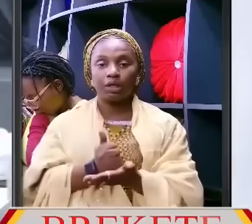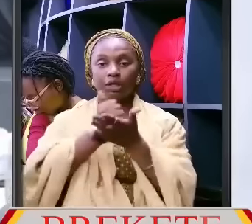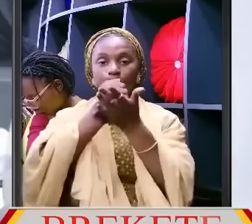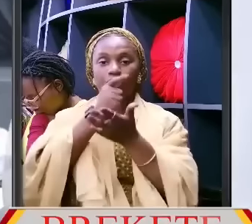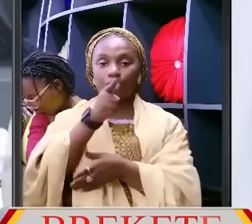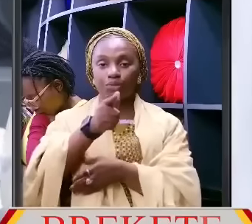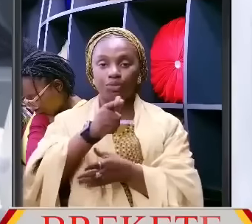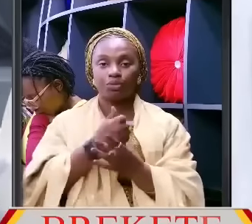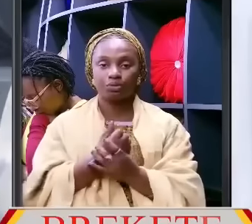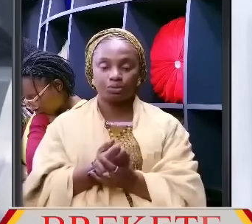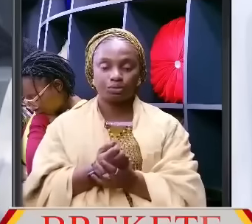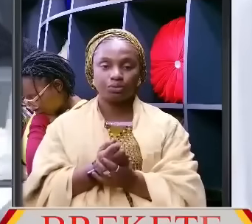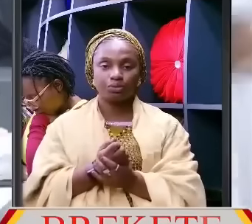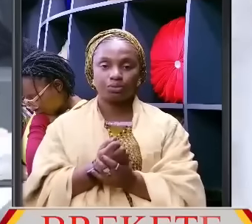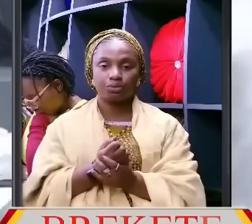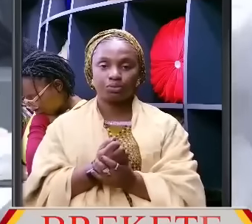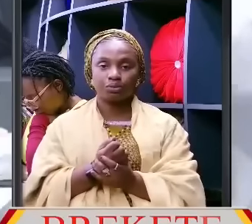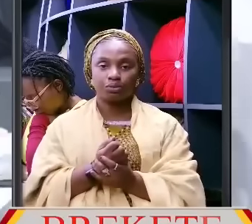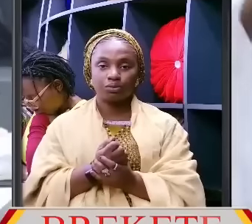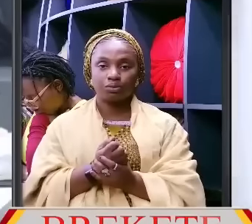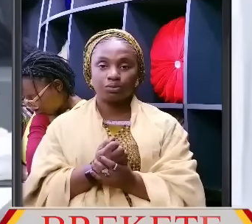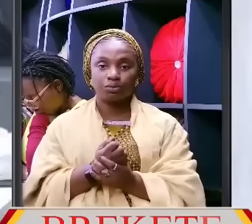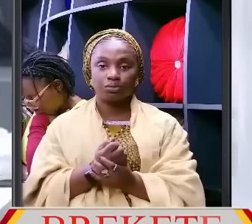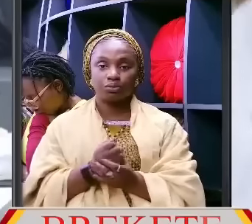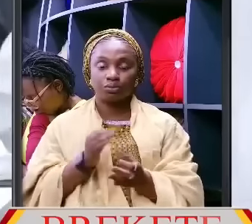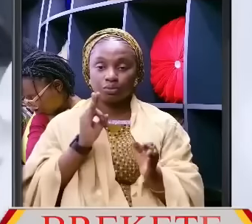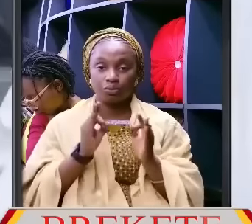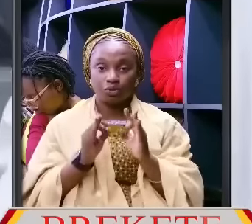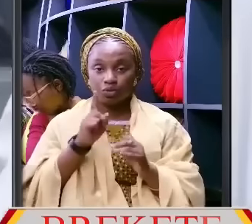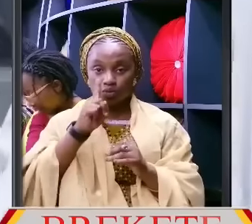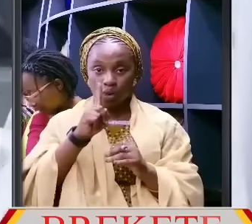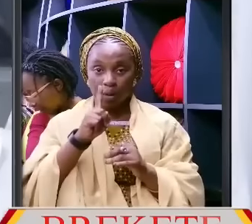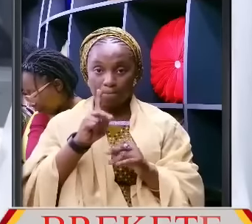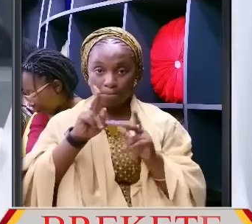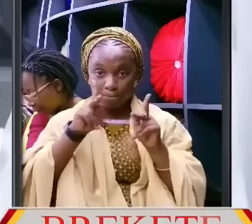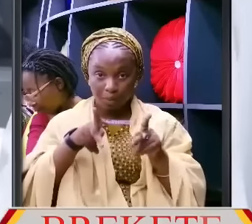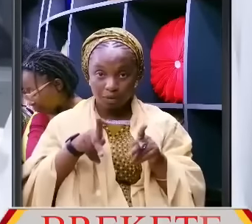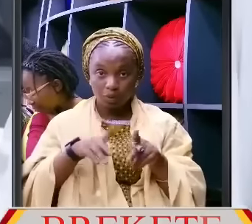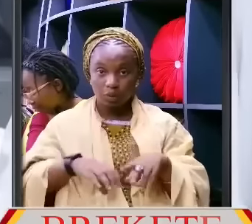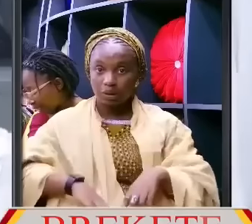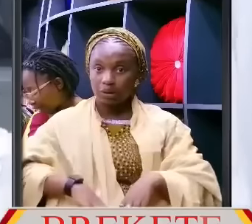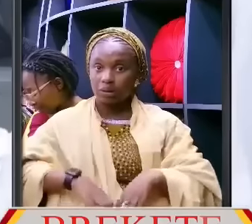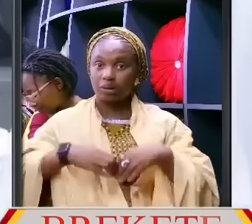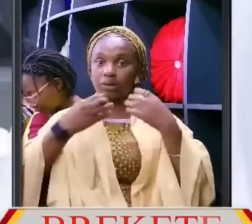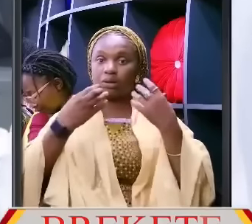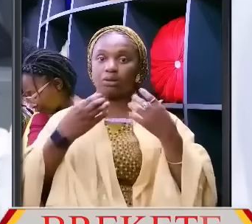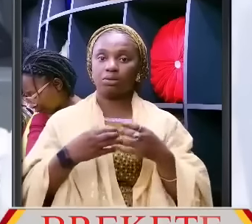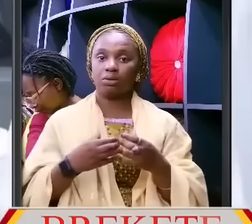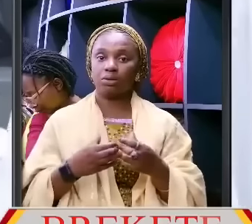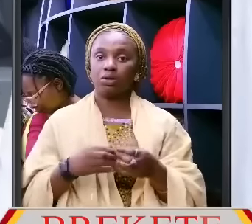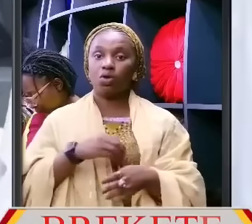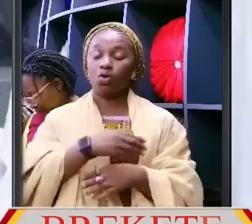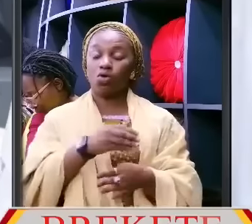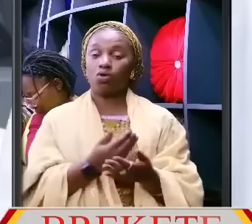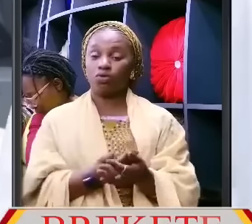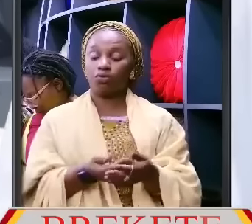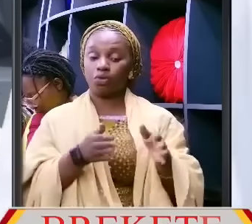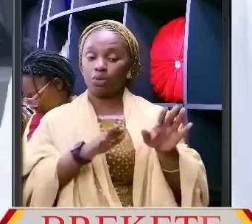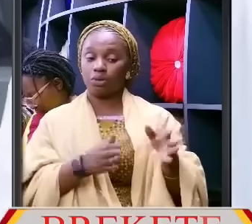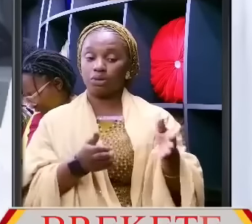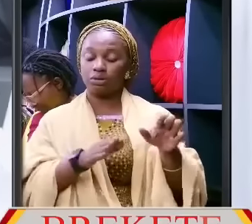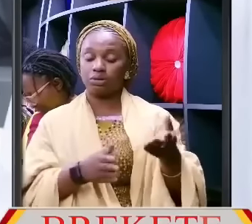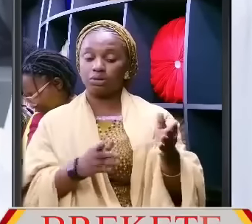Unatise una plenty, unatise una plenty. It get the way one person go vex, una go begin they die one by one. Una no go